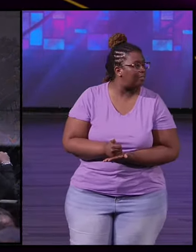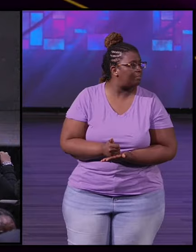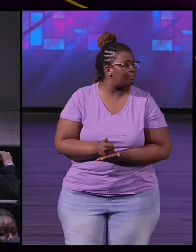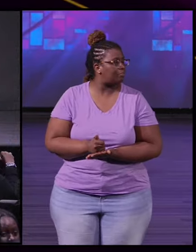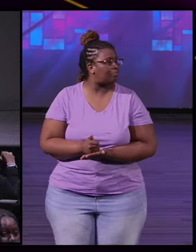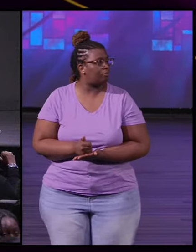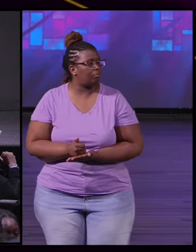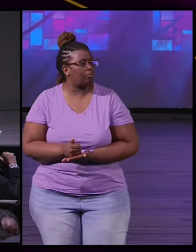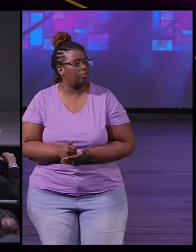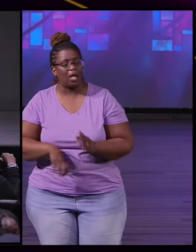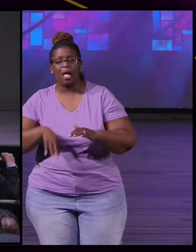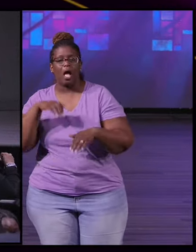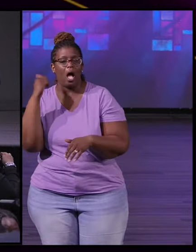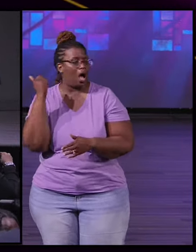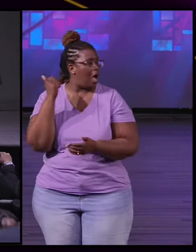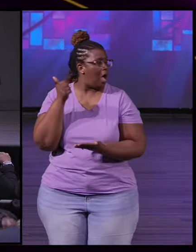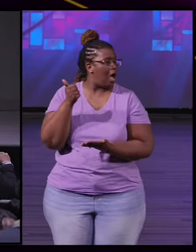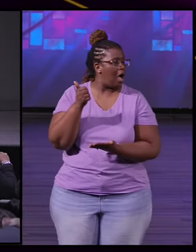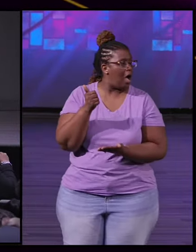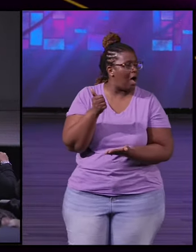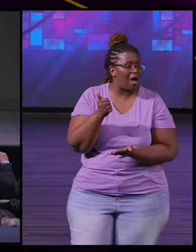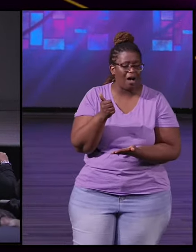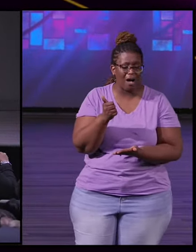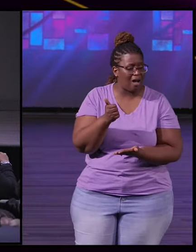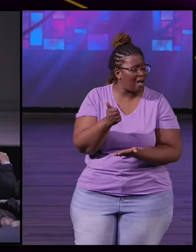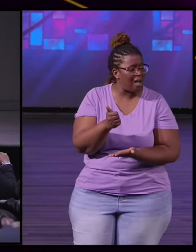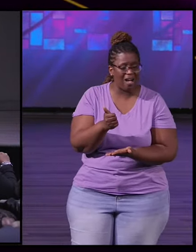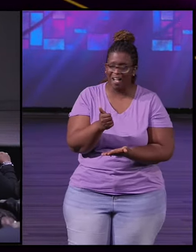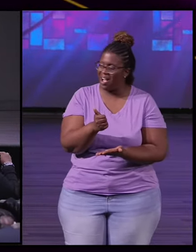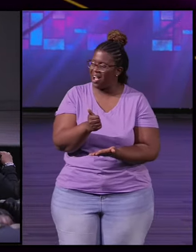We agree with you, God.